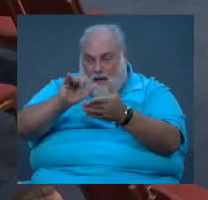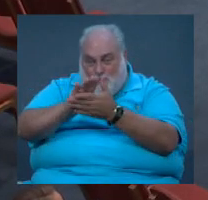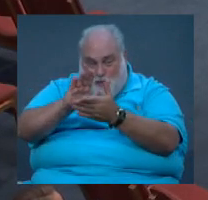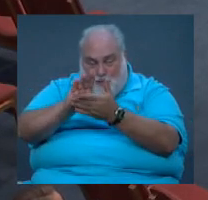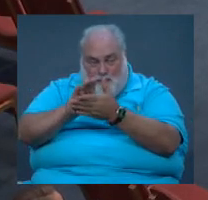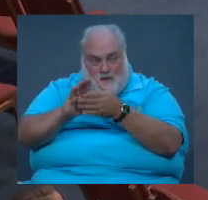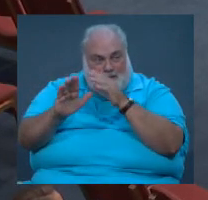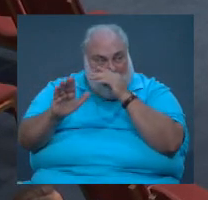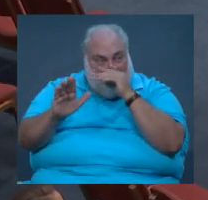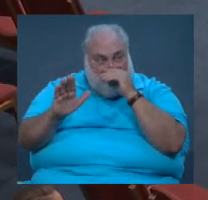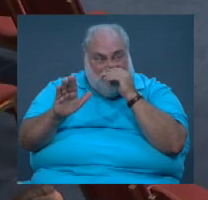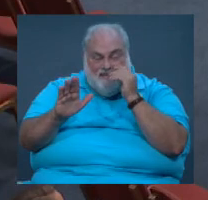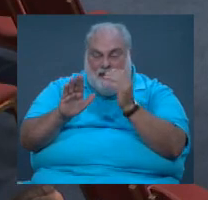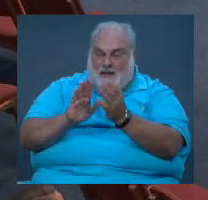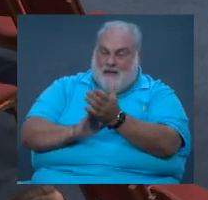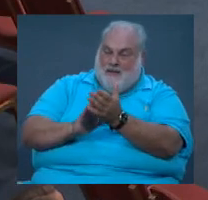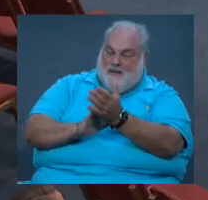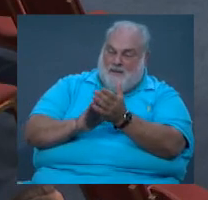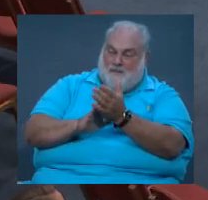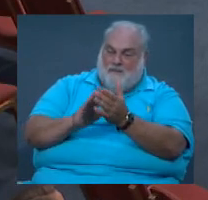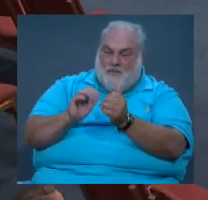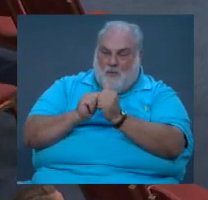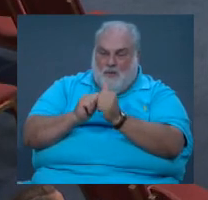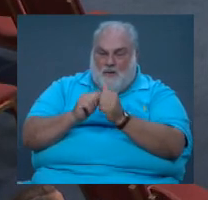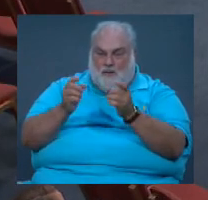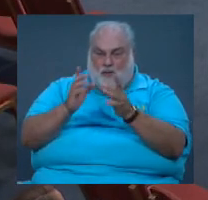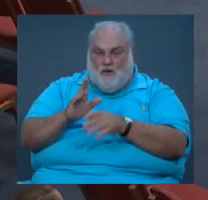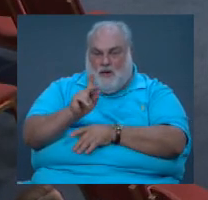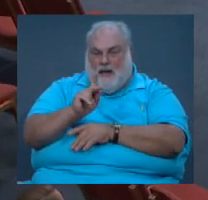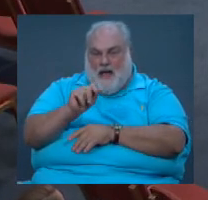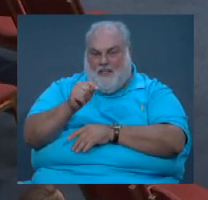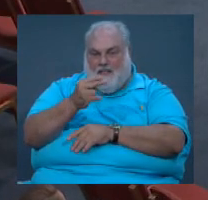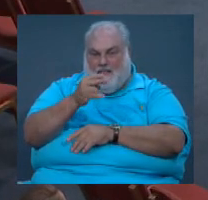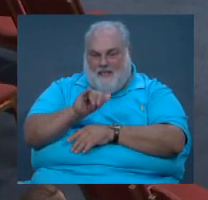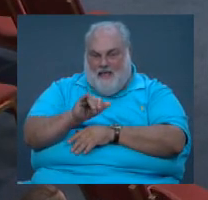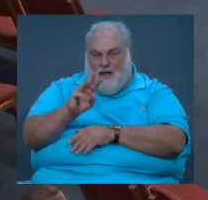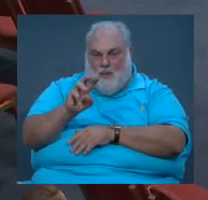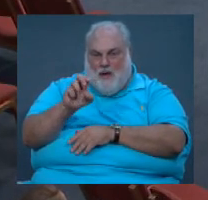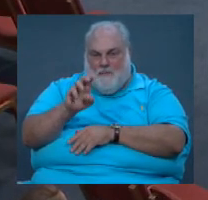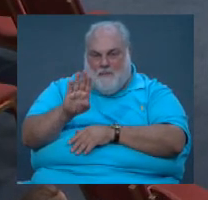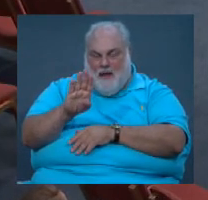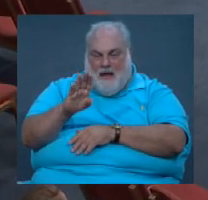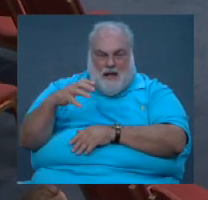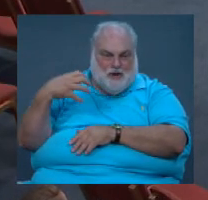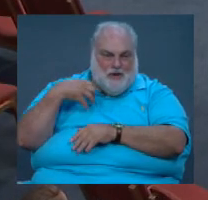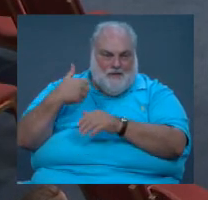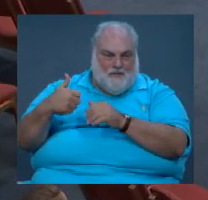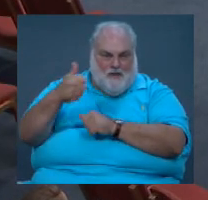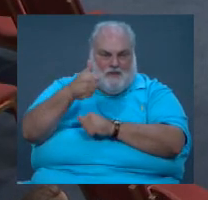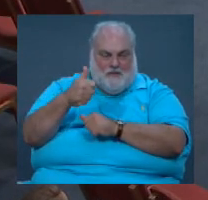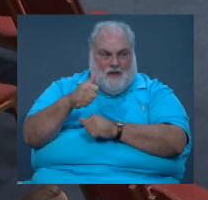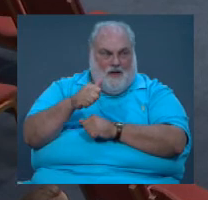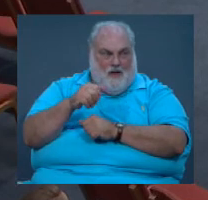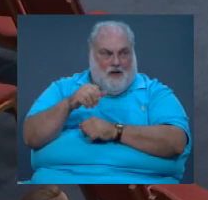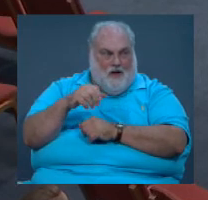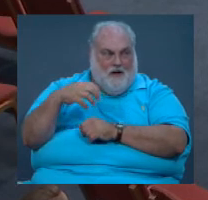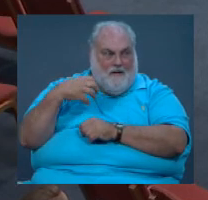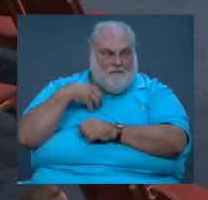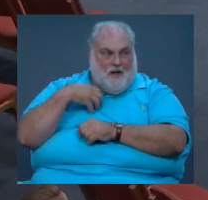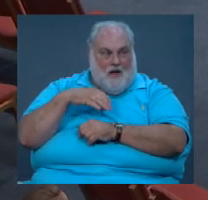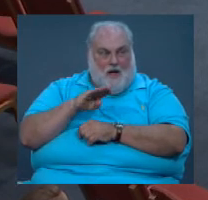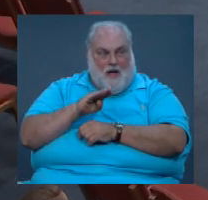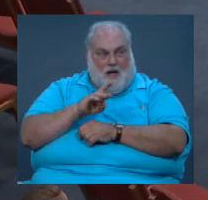now I'll have to give kudos to Director Kathy Webb and our Chief Service Officer and Bruce